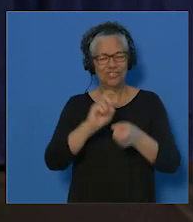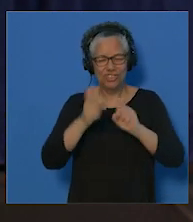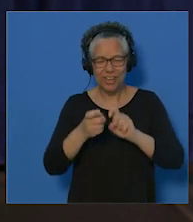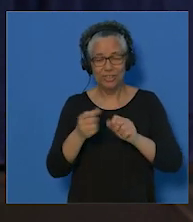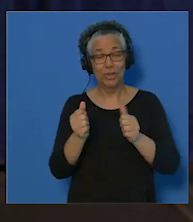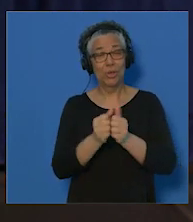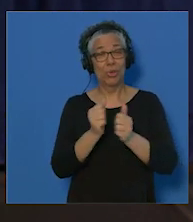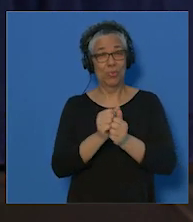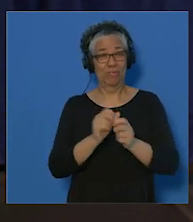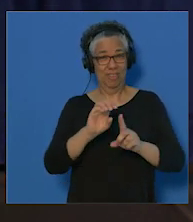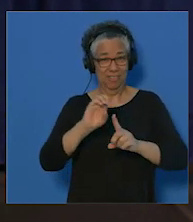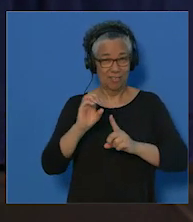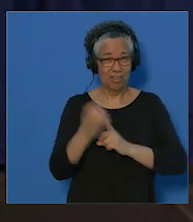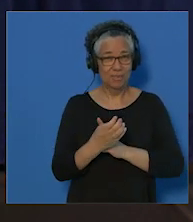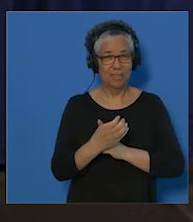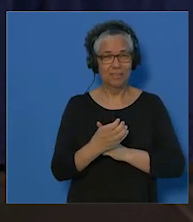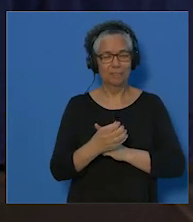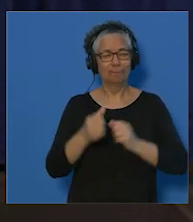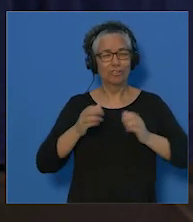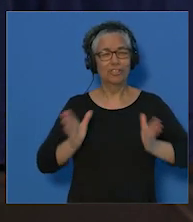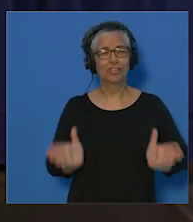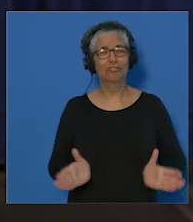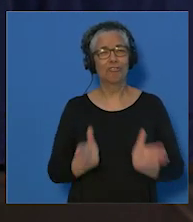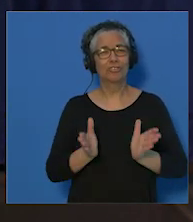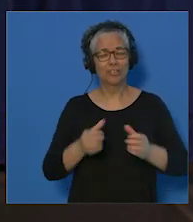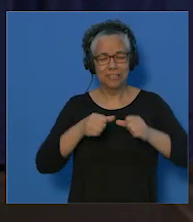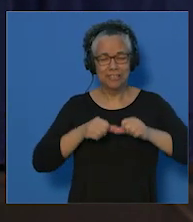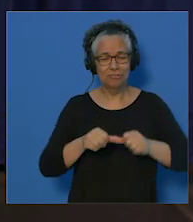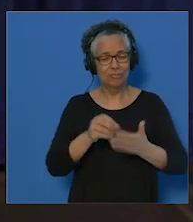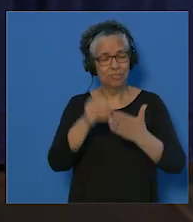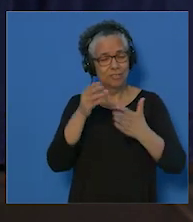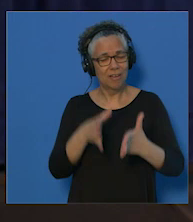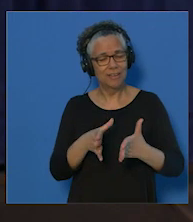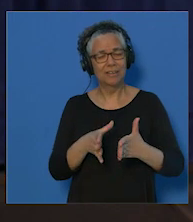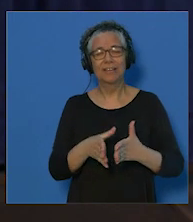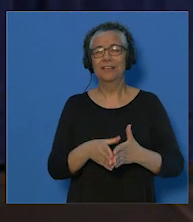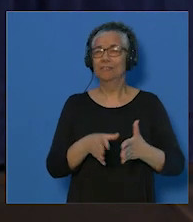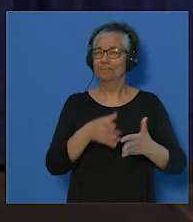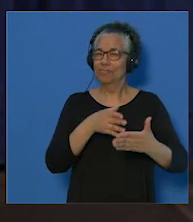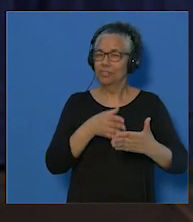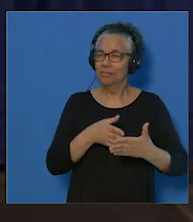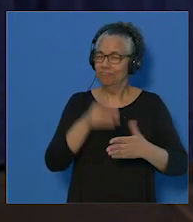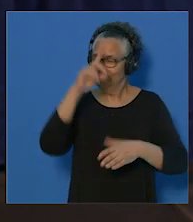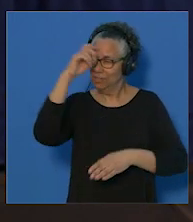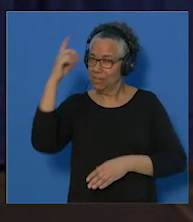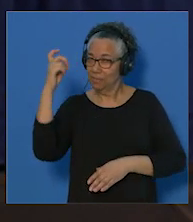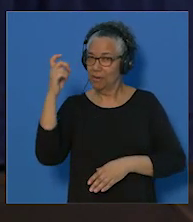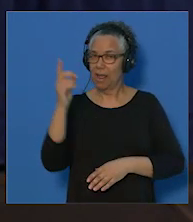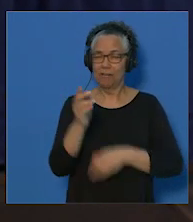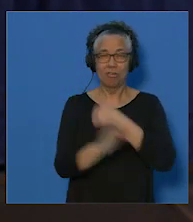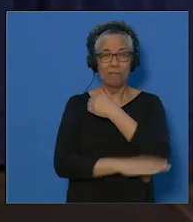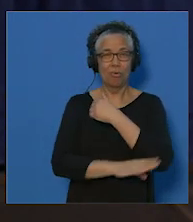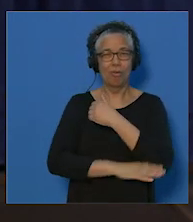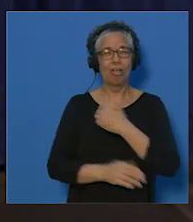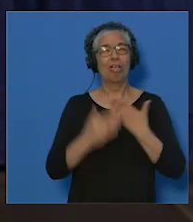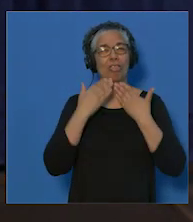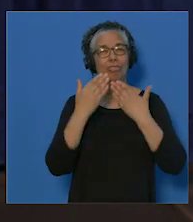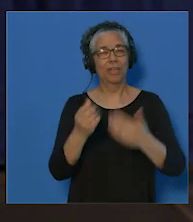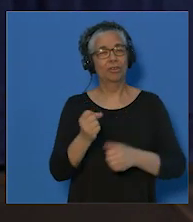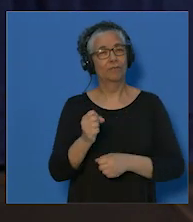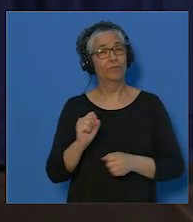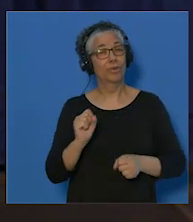to continue their studies in the summer and fall. I also want to thank the Bermuda College employees for all that they've been doing during